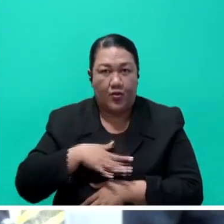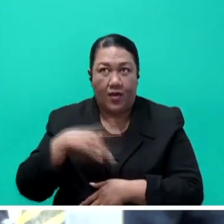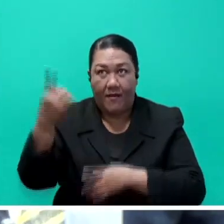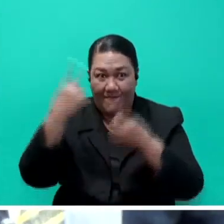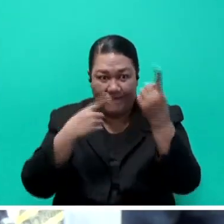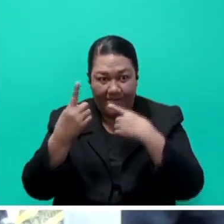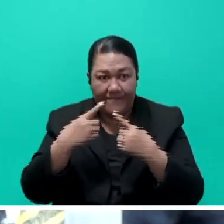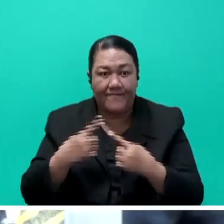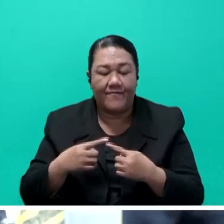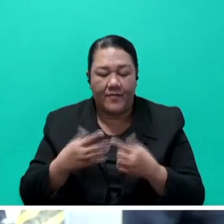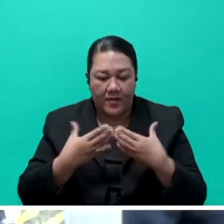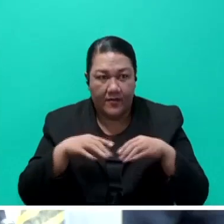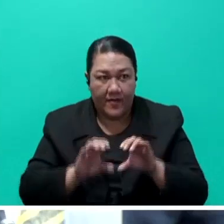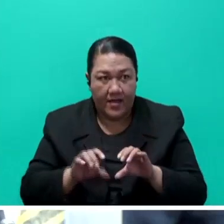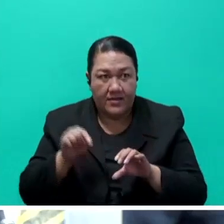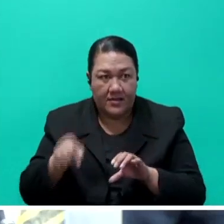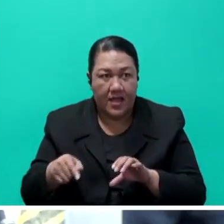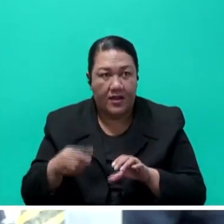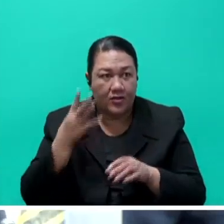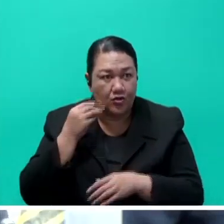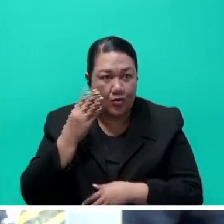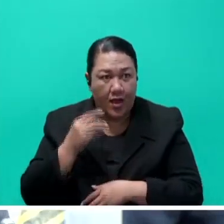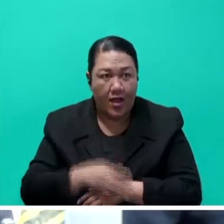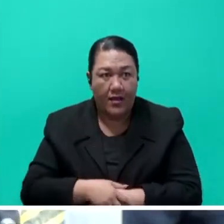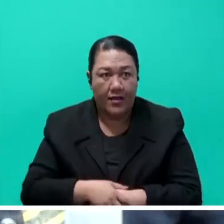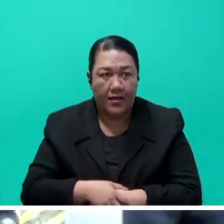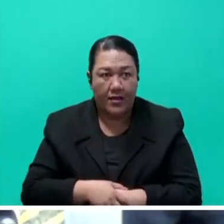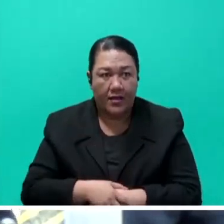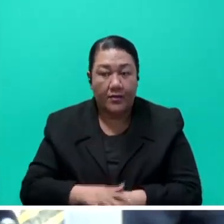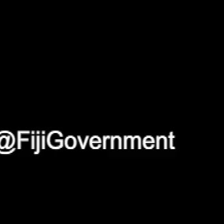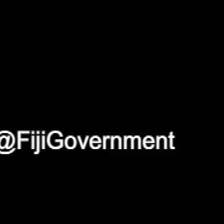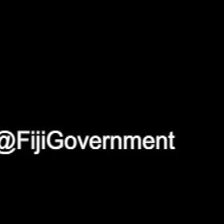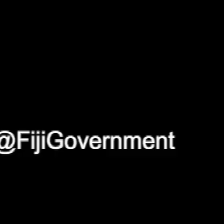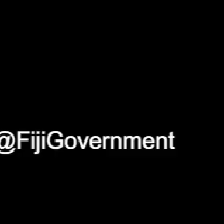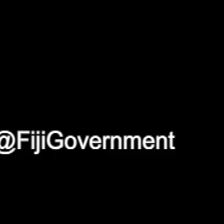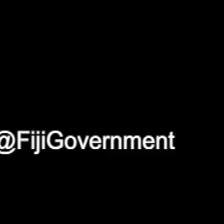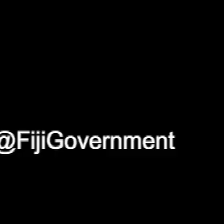our sugarcane industry. So you will wait for some good news in time to come.